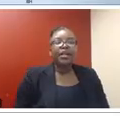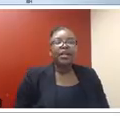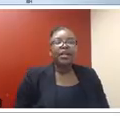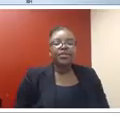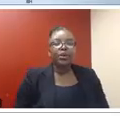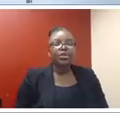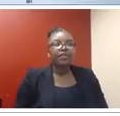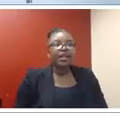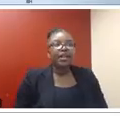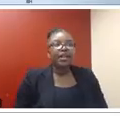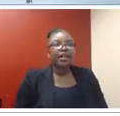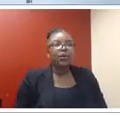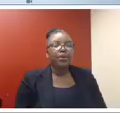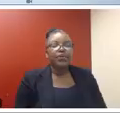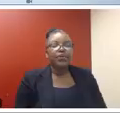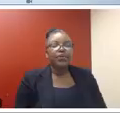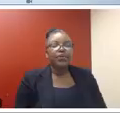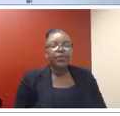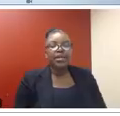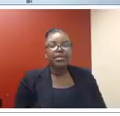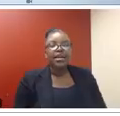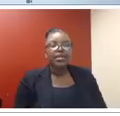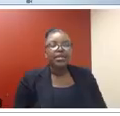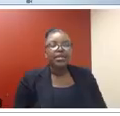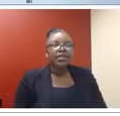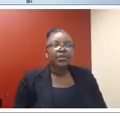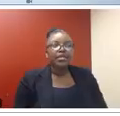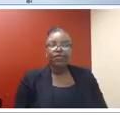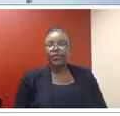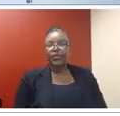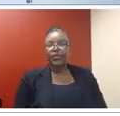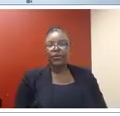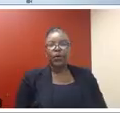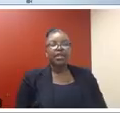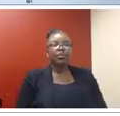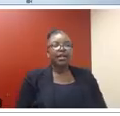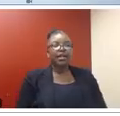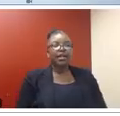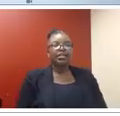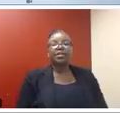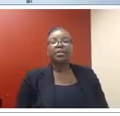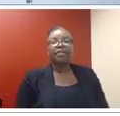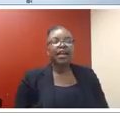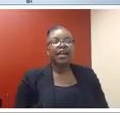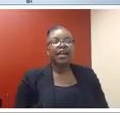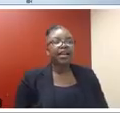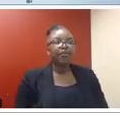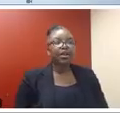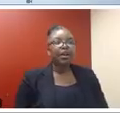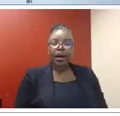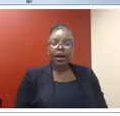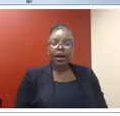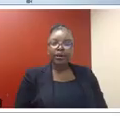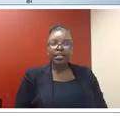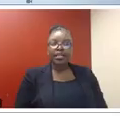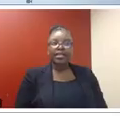think about this whole notion of a national webinar series, this series focuses on things related to the specific